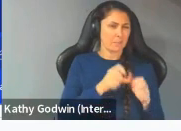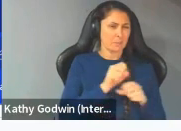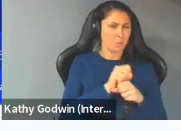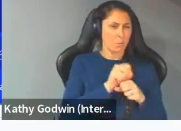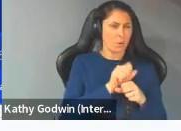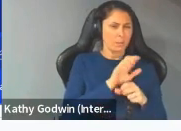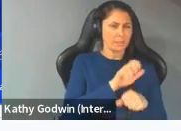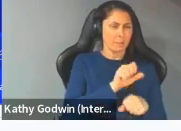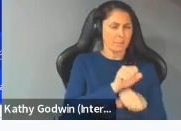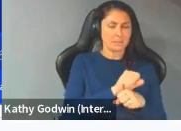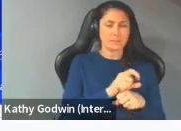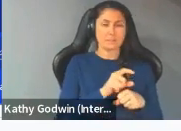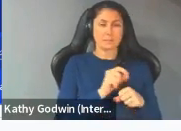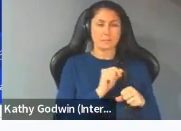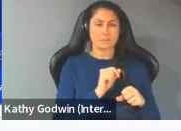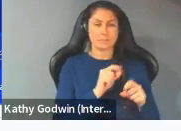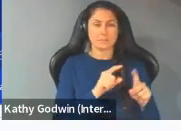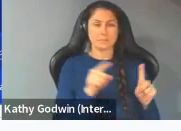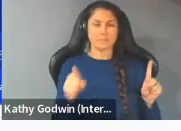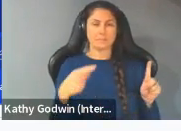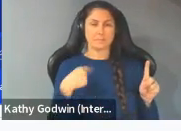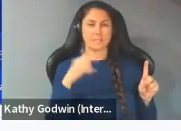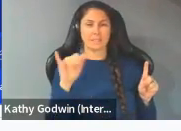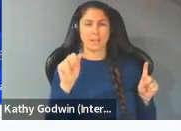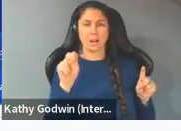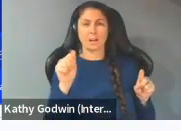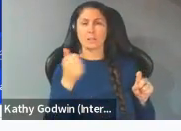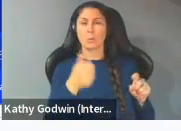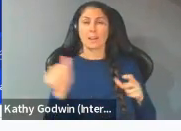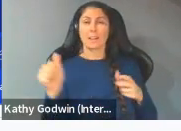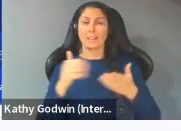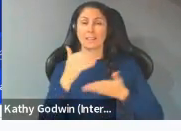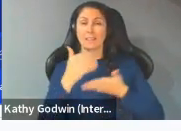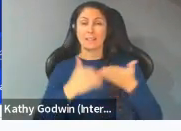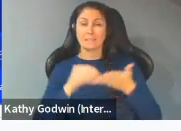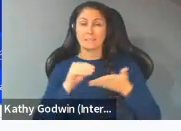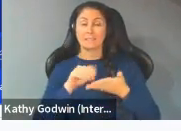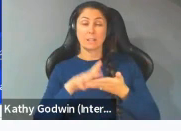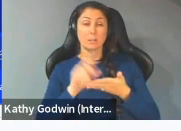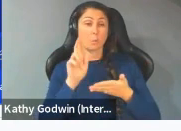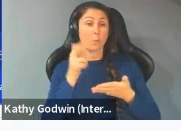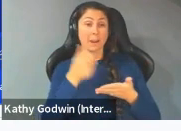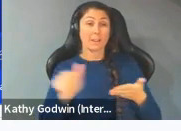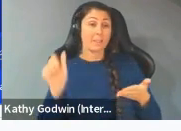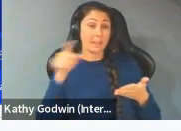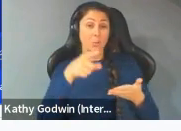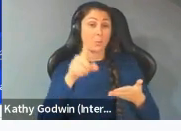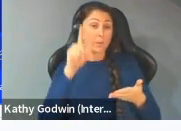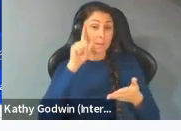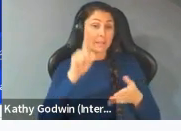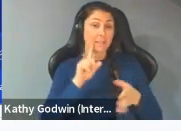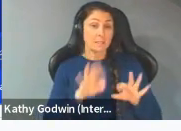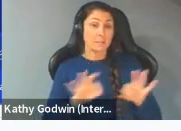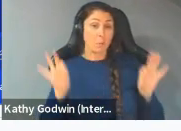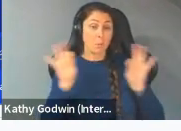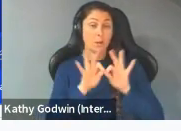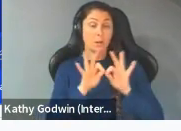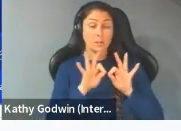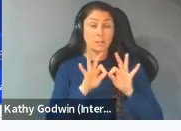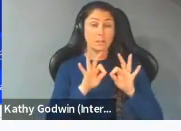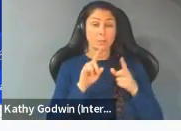So, this is Yana. So anything that's listed or anything you think is important to your to